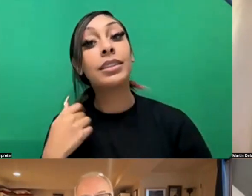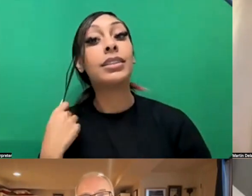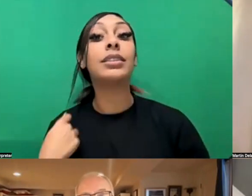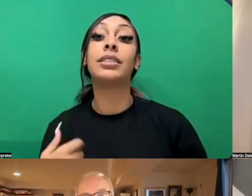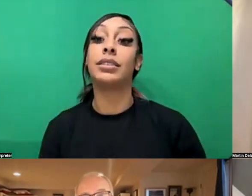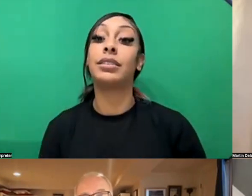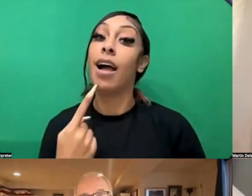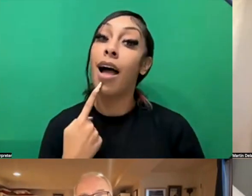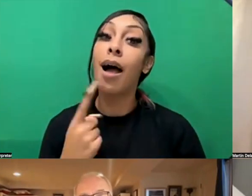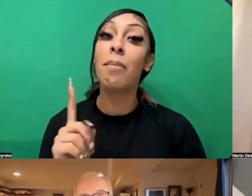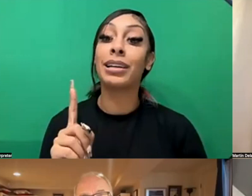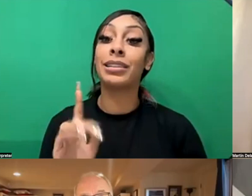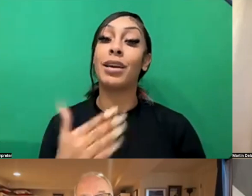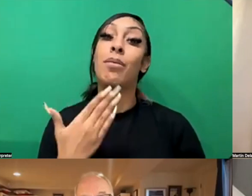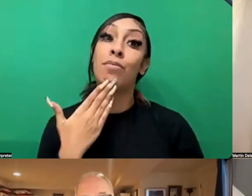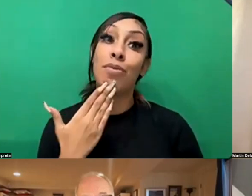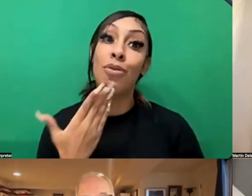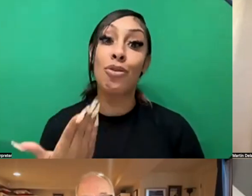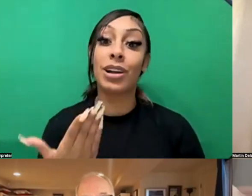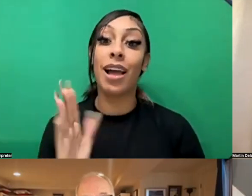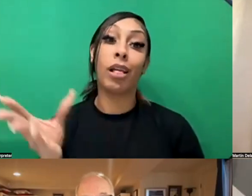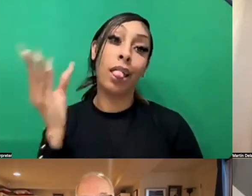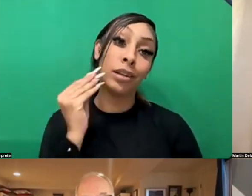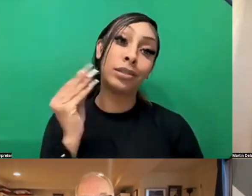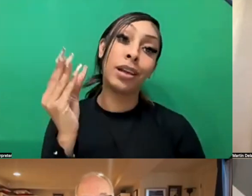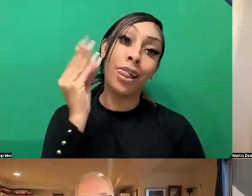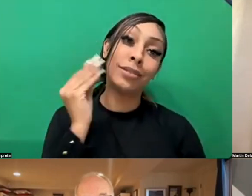is boring, because you have to listen all